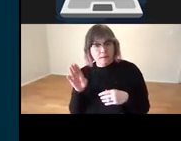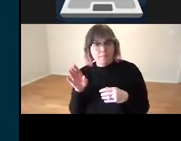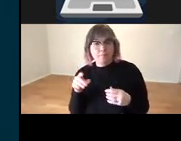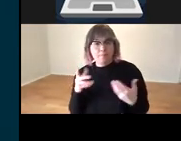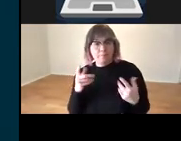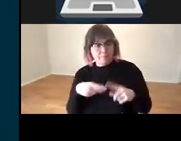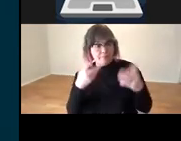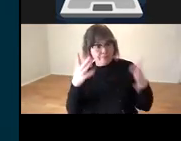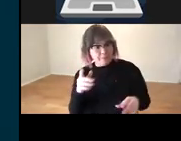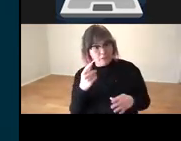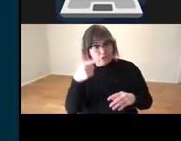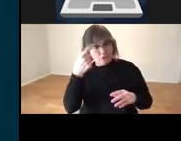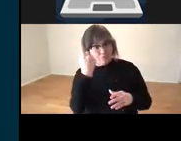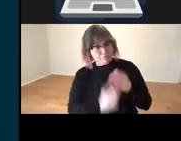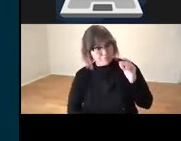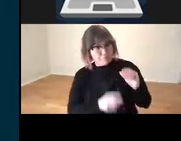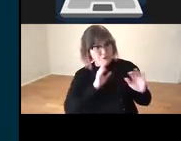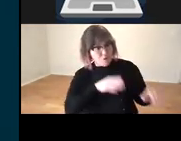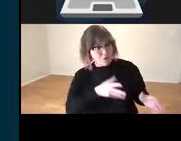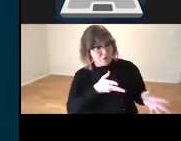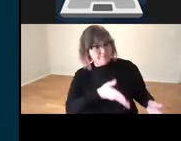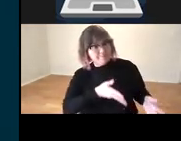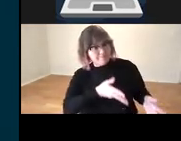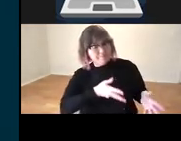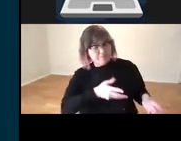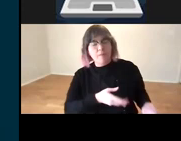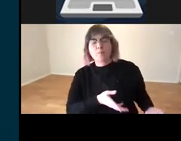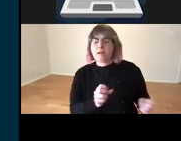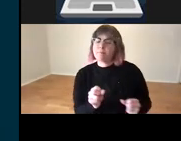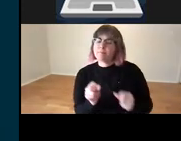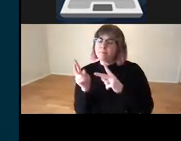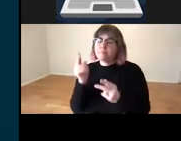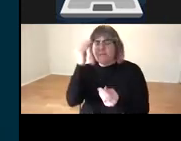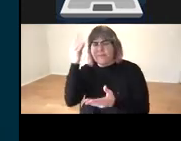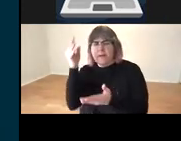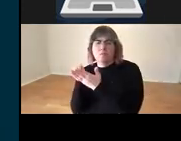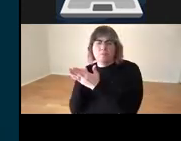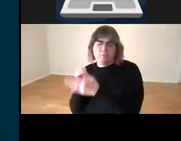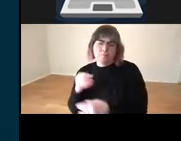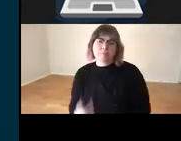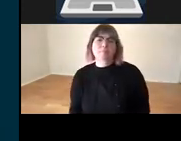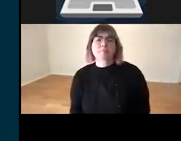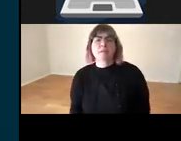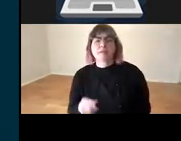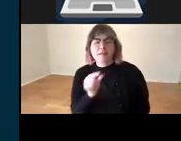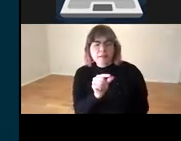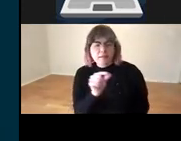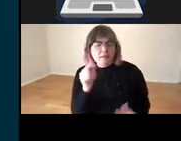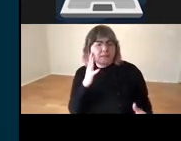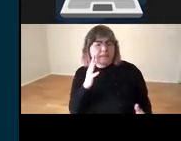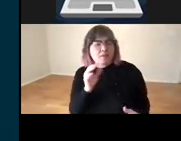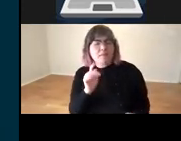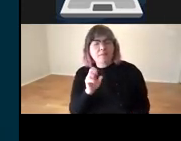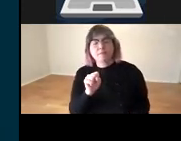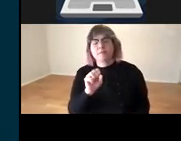after you've deployed it in the ocean for some time and be able to offload those data. And so essentially you have a lot of little sound files, right? MP3 files,